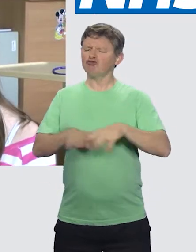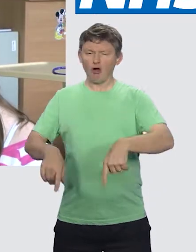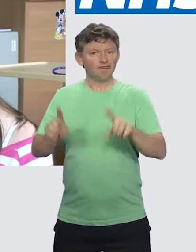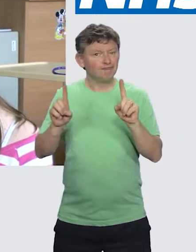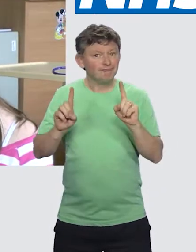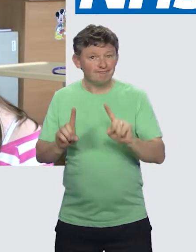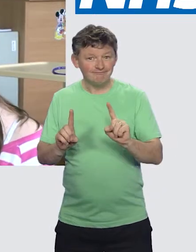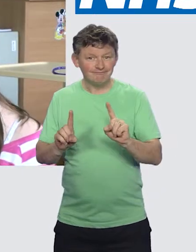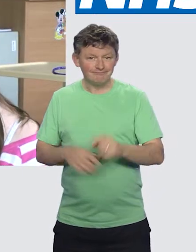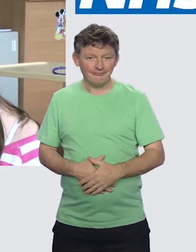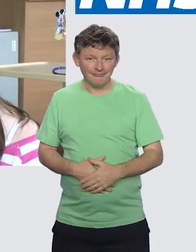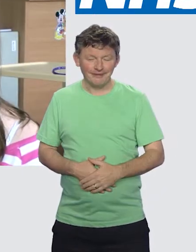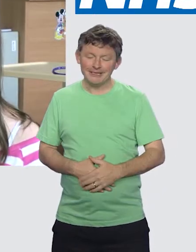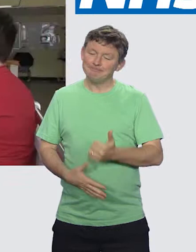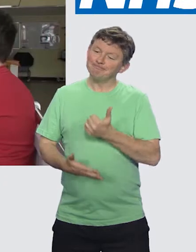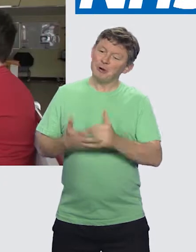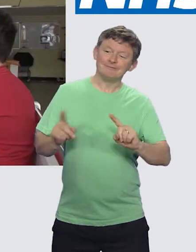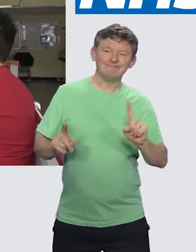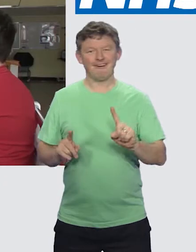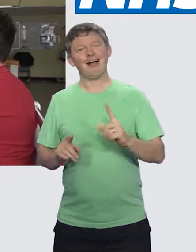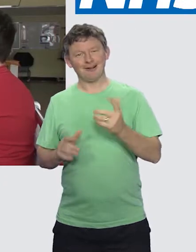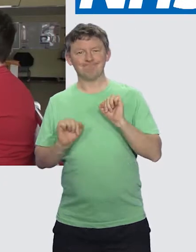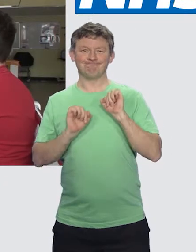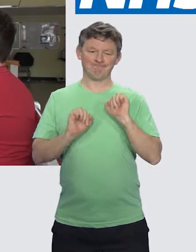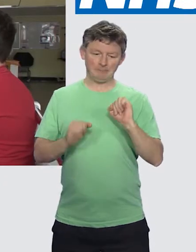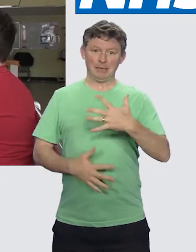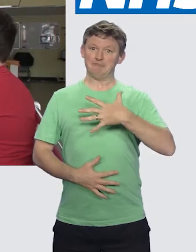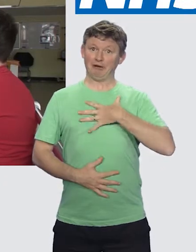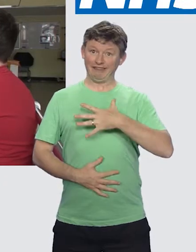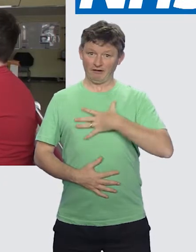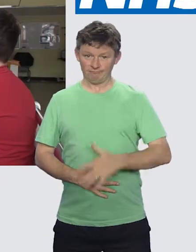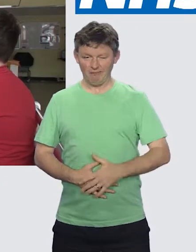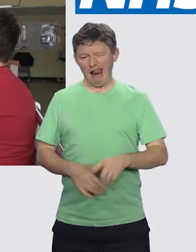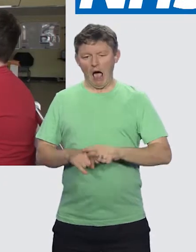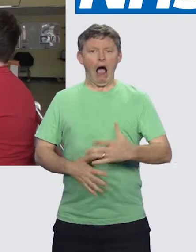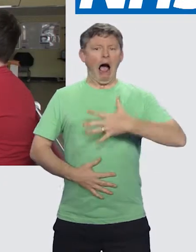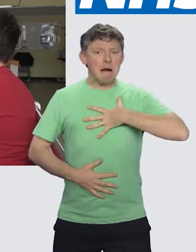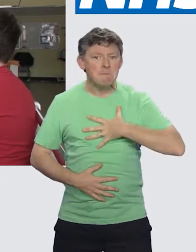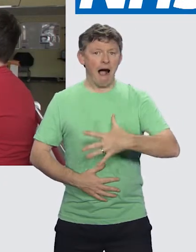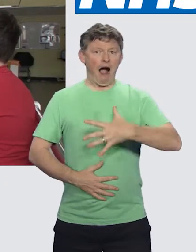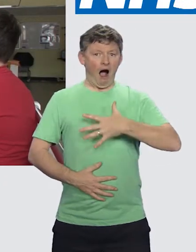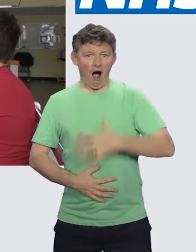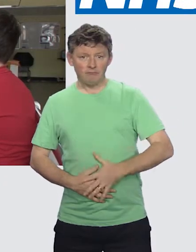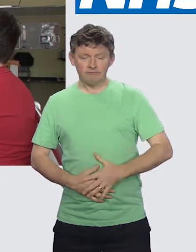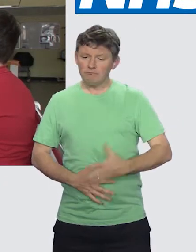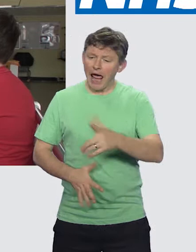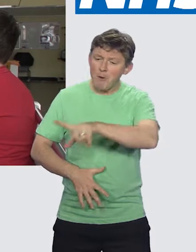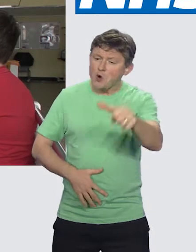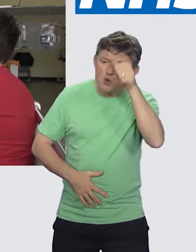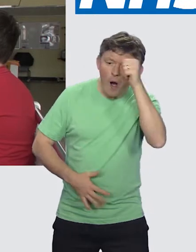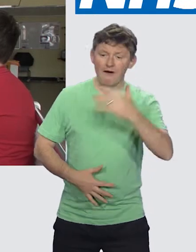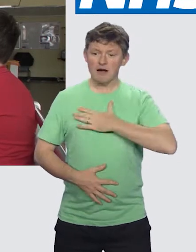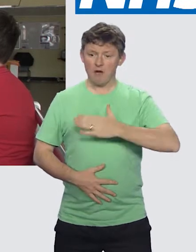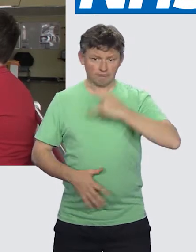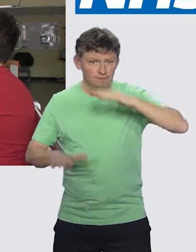common illness you see in children in the hospital? The most common one probably is problems with the breathing, so things like asthma. Do you know